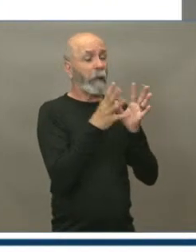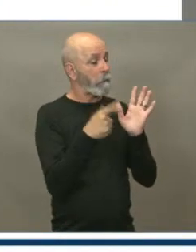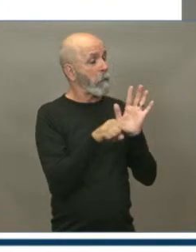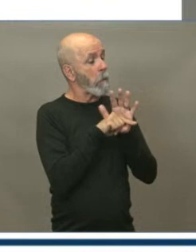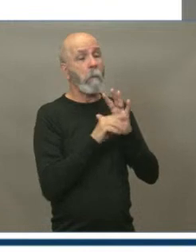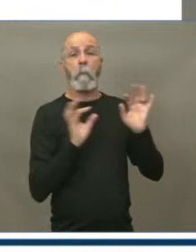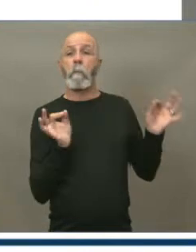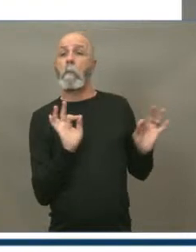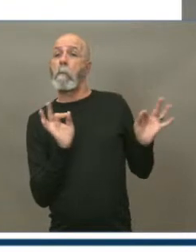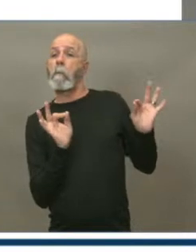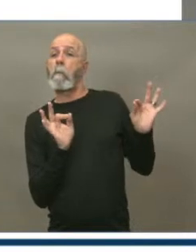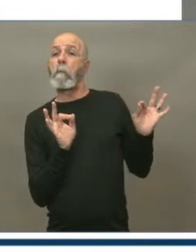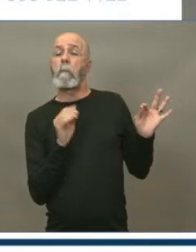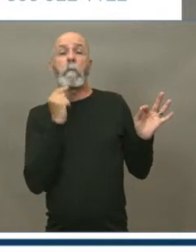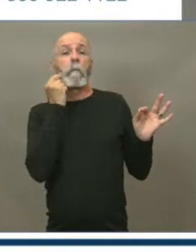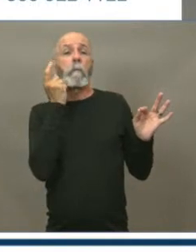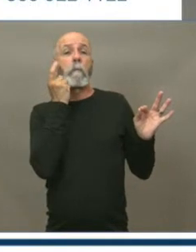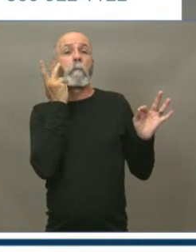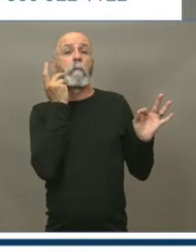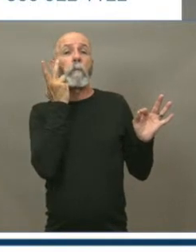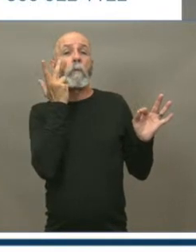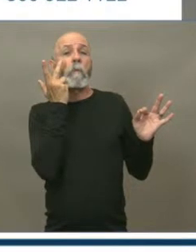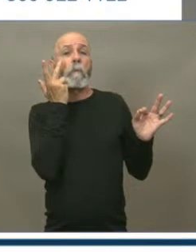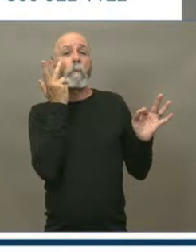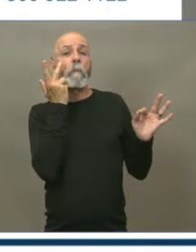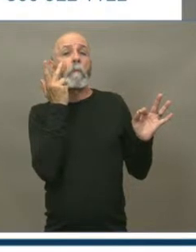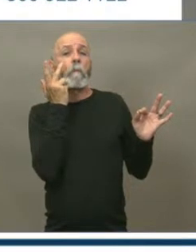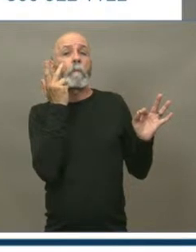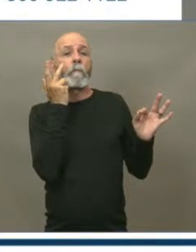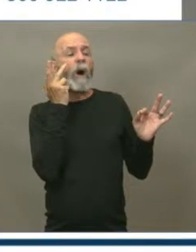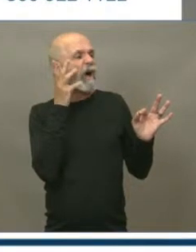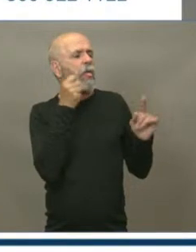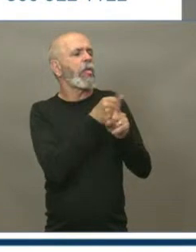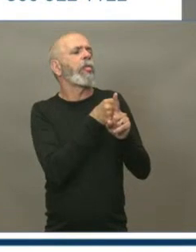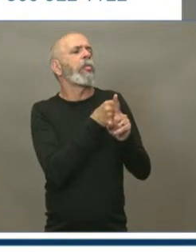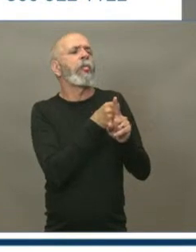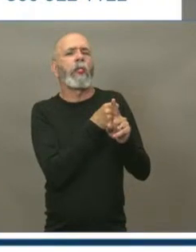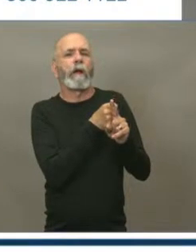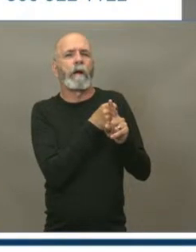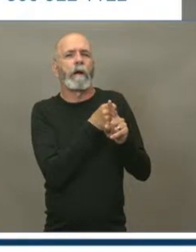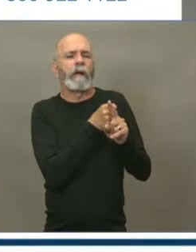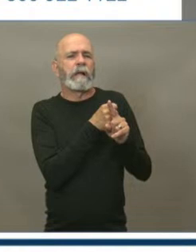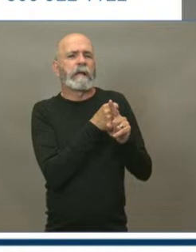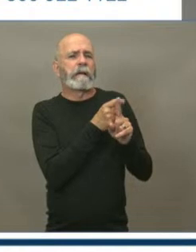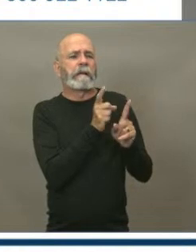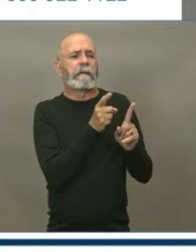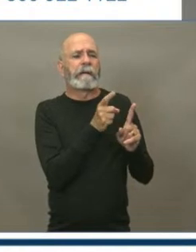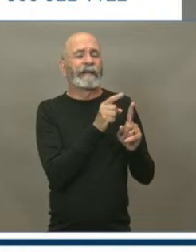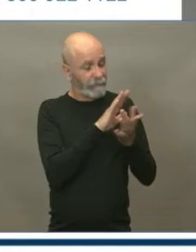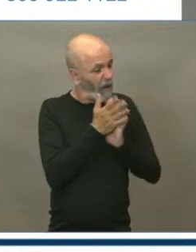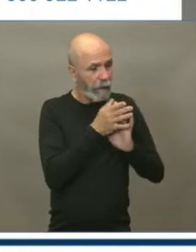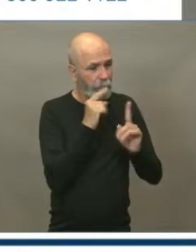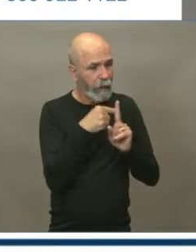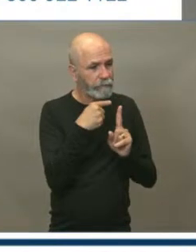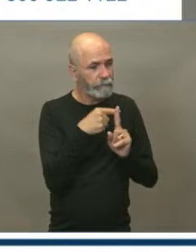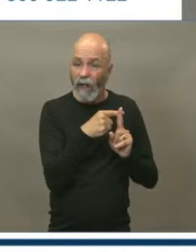then if they were very early on an infection, and then they subsequently became positive and became